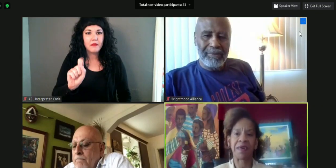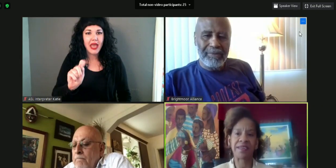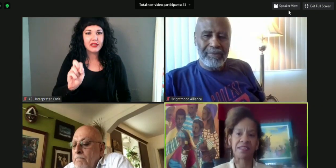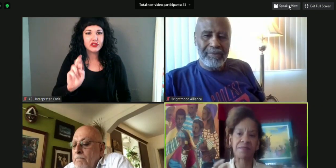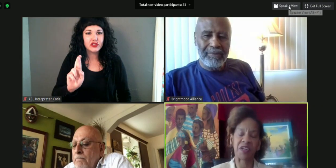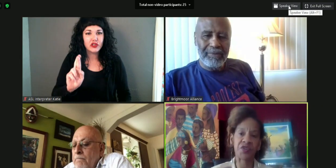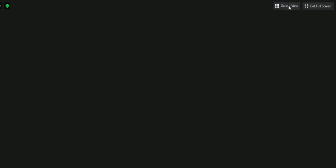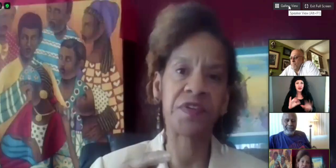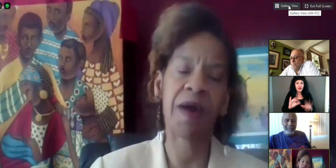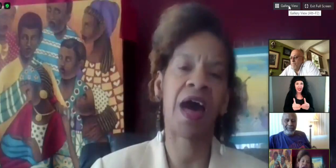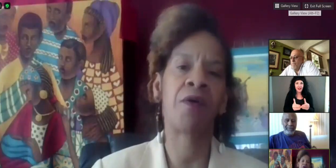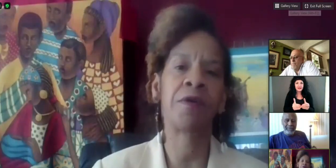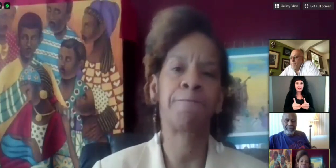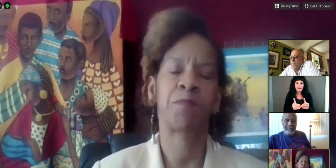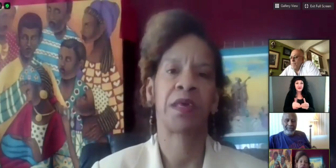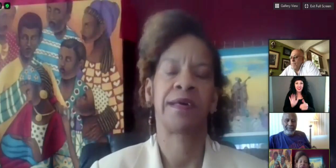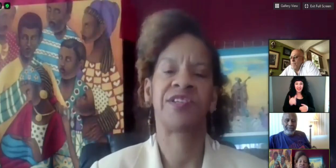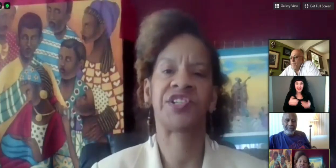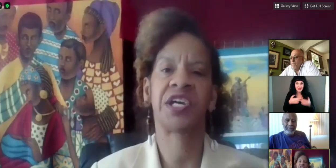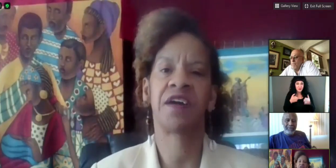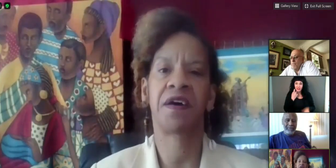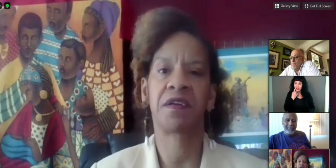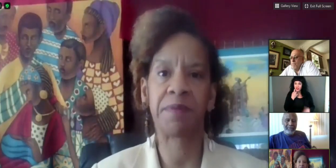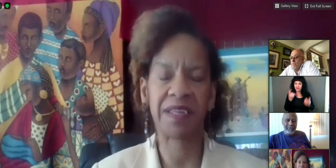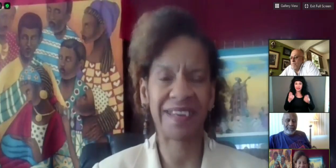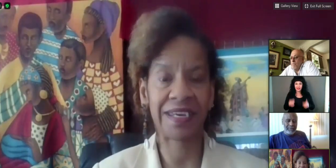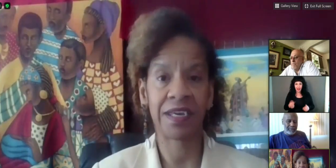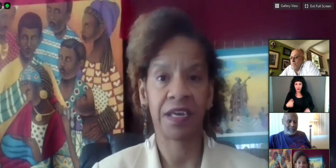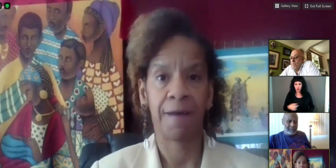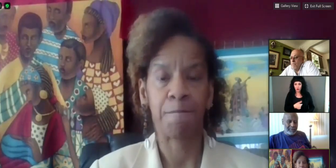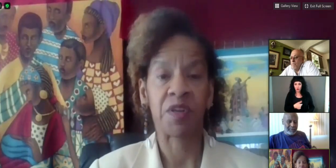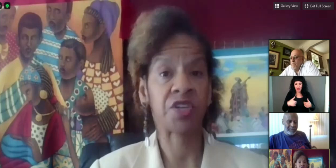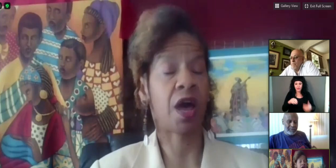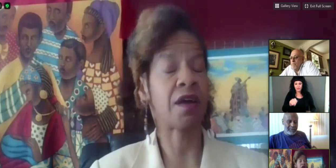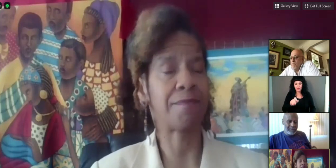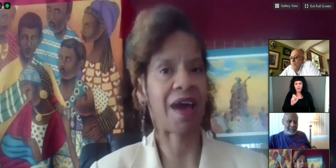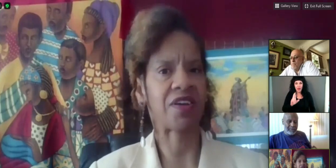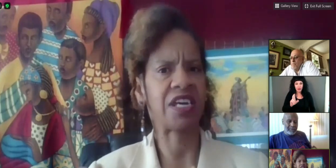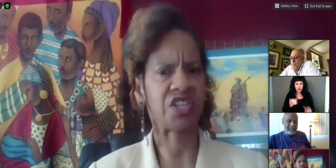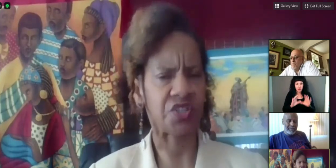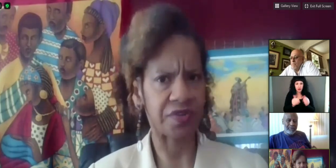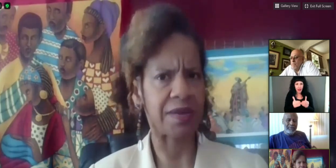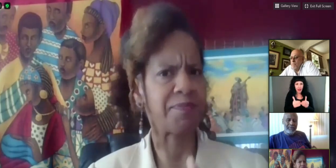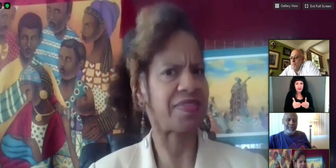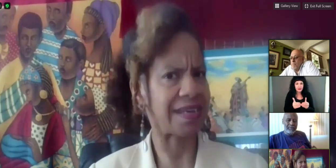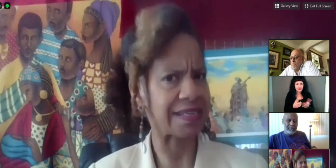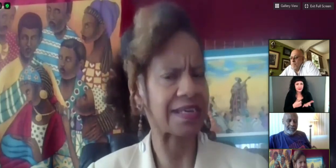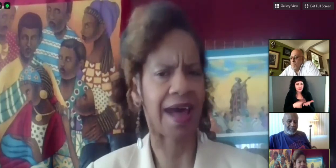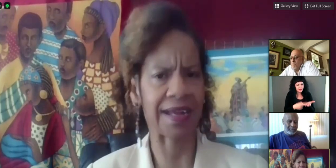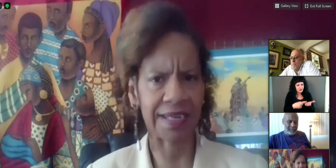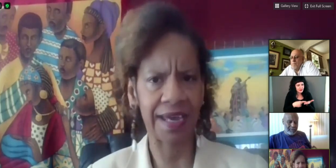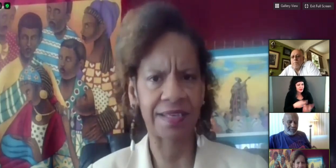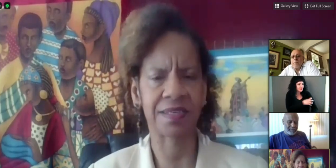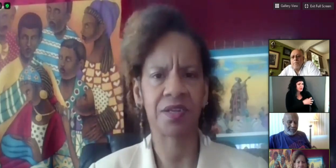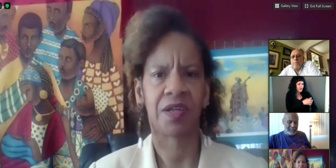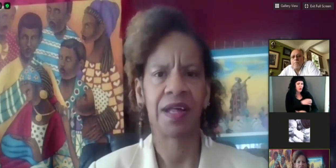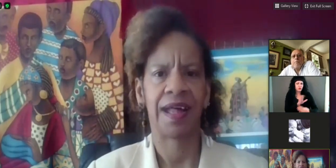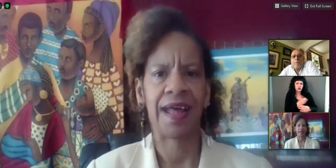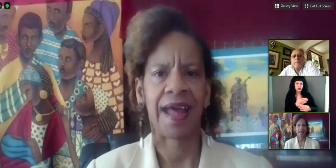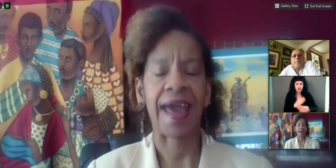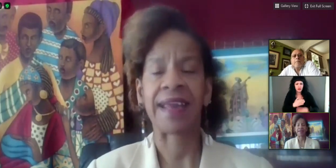what it means to speak truth to power, to share vulnerability, to talk about history and put things in